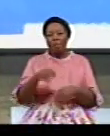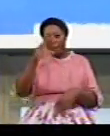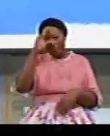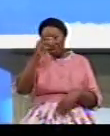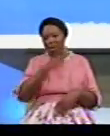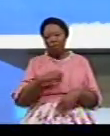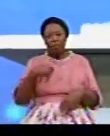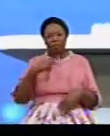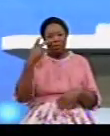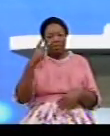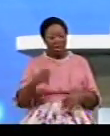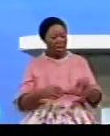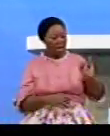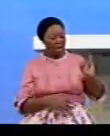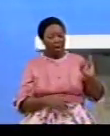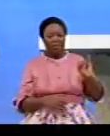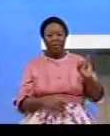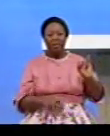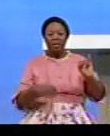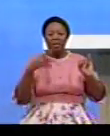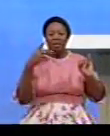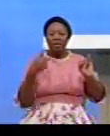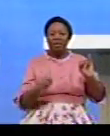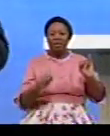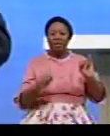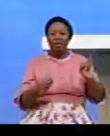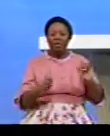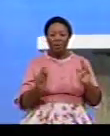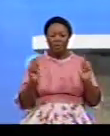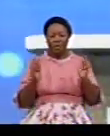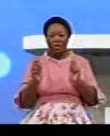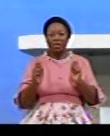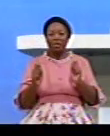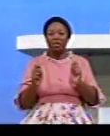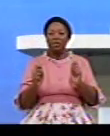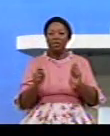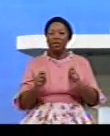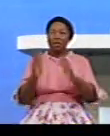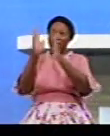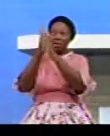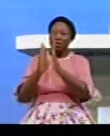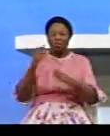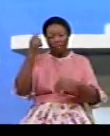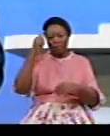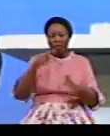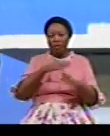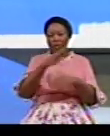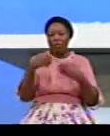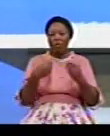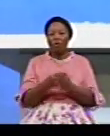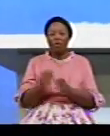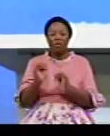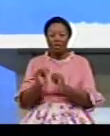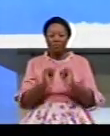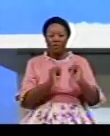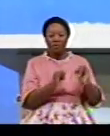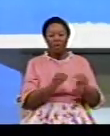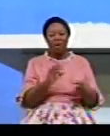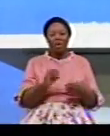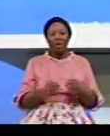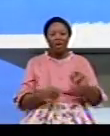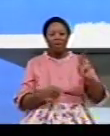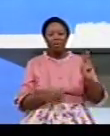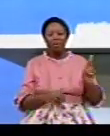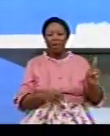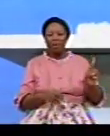restoration. He will restore you tonight. As you come, as David came, pollution, and you